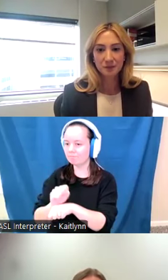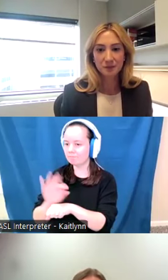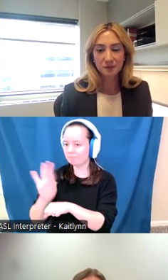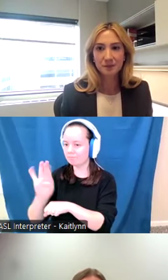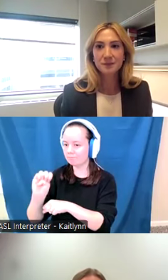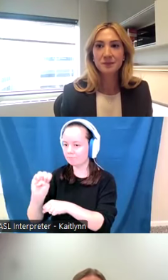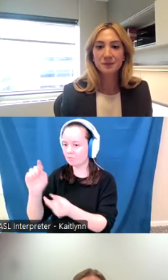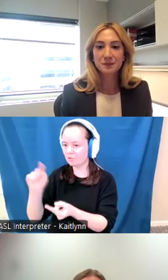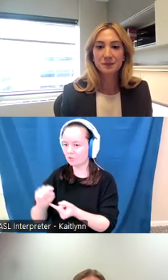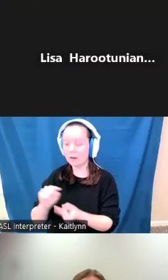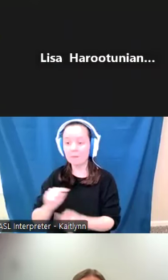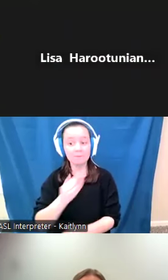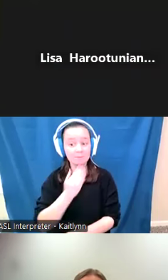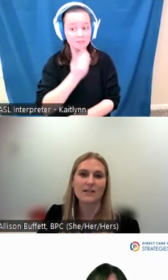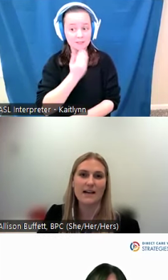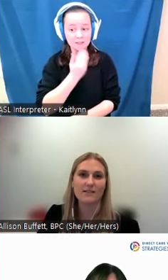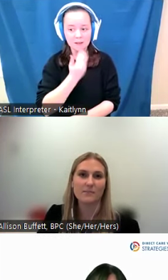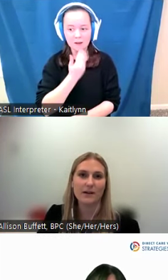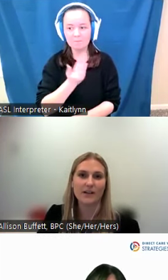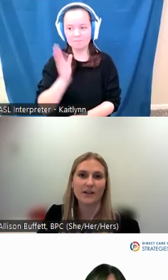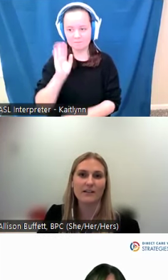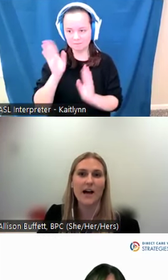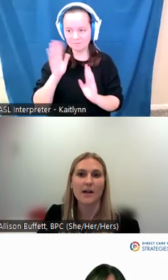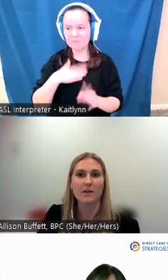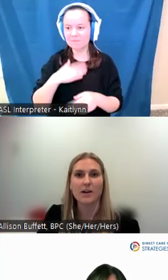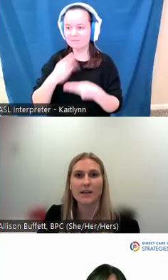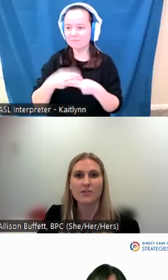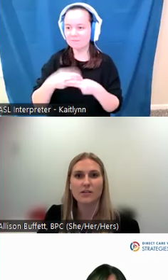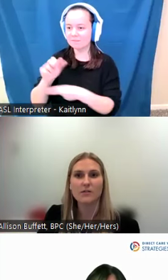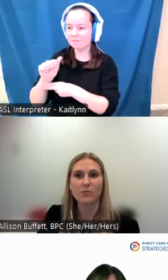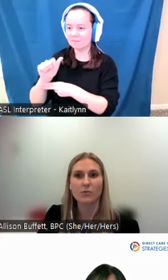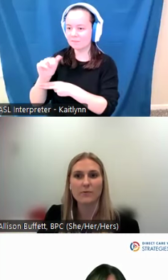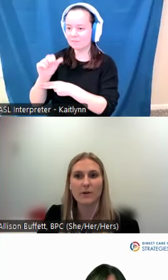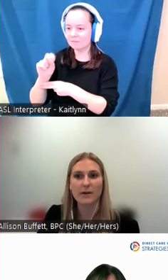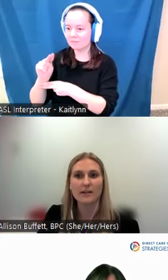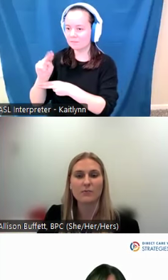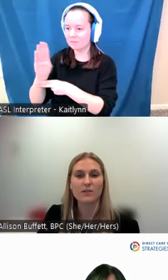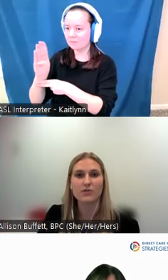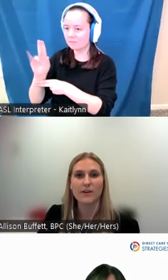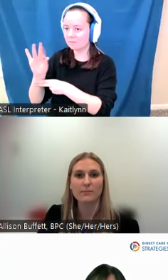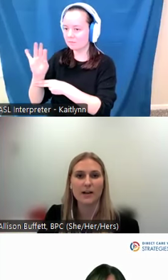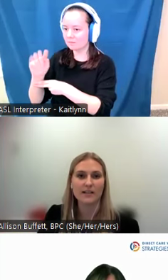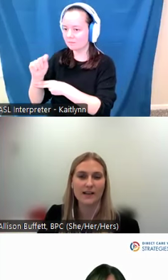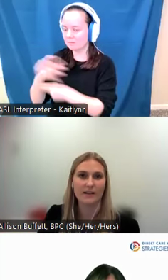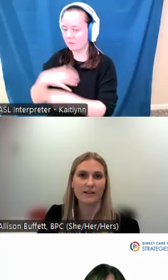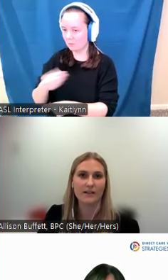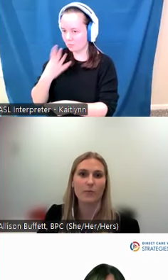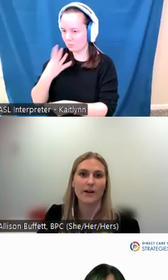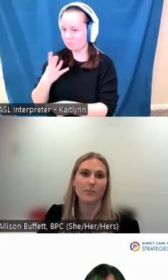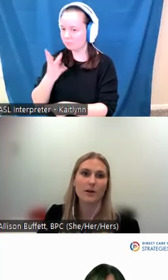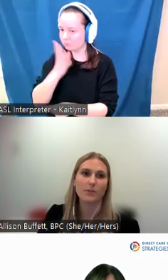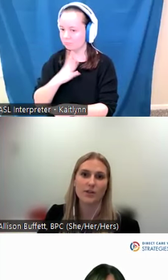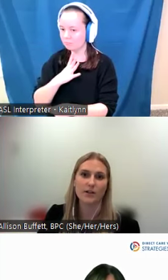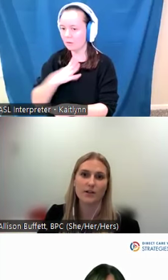Thank you, Lisa. Hi, everyone. My name is Allison Buffett. I'm a Caucasian white woman with straight blonde hair,